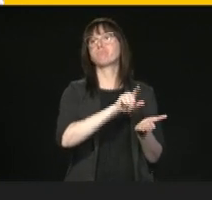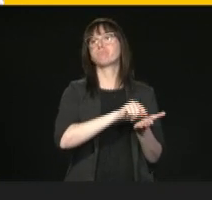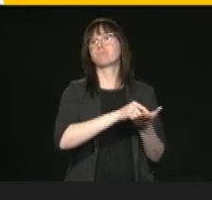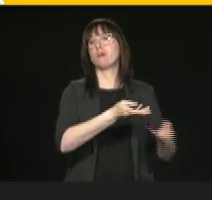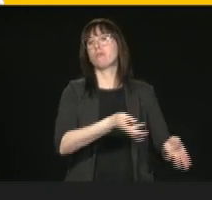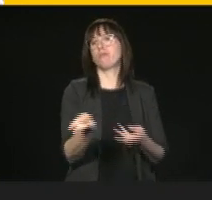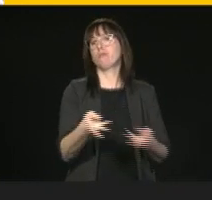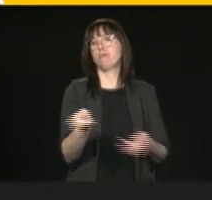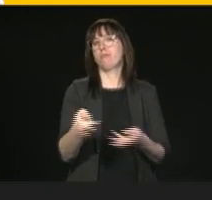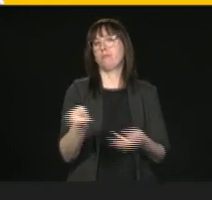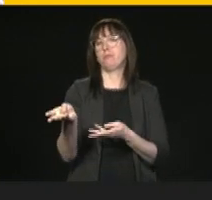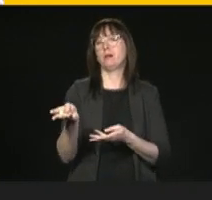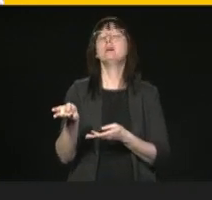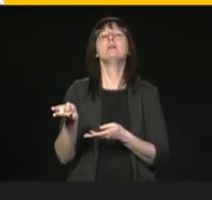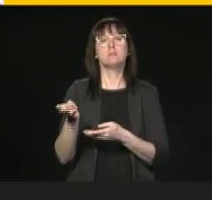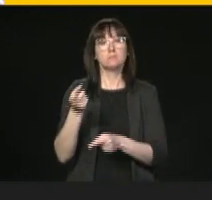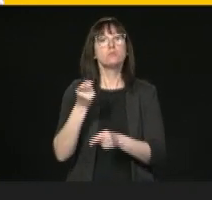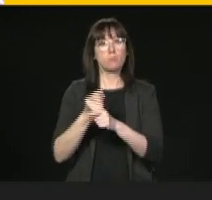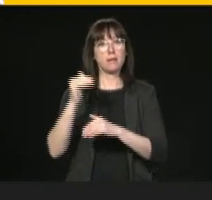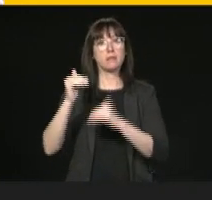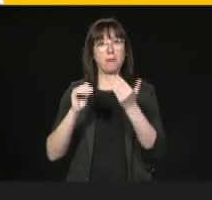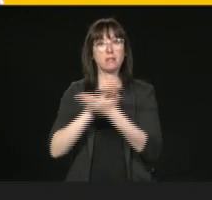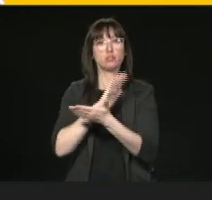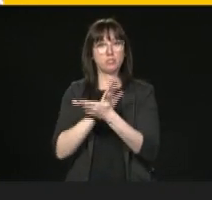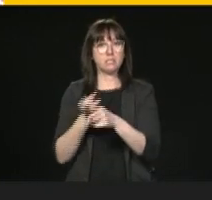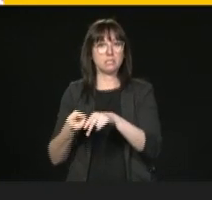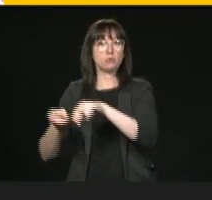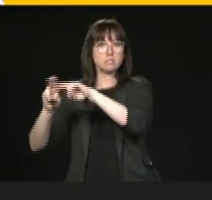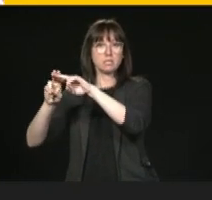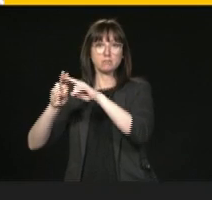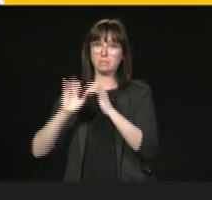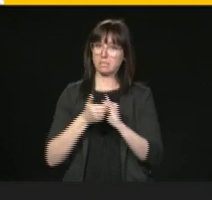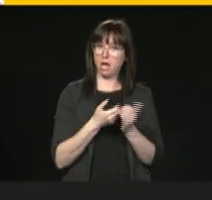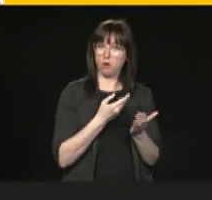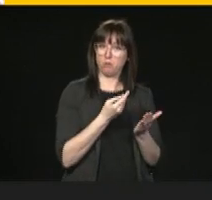exactly how we do print money. But when we think